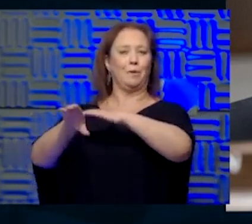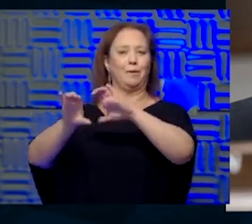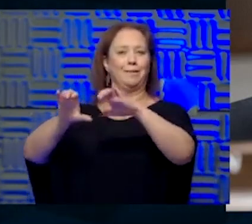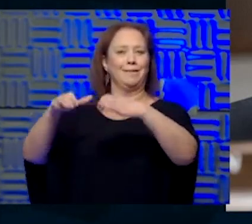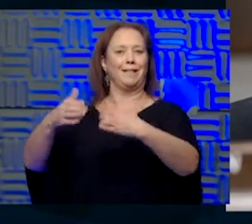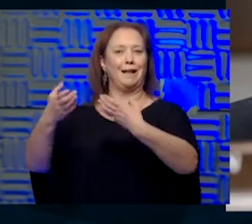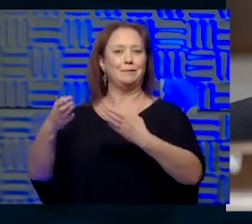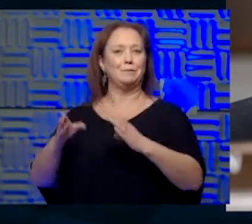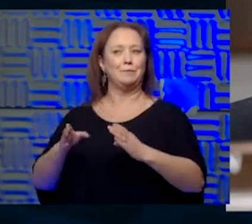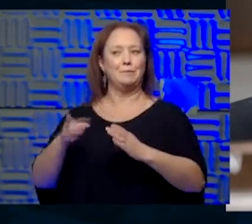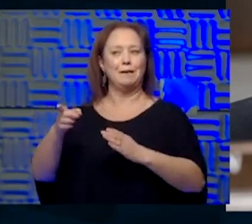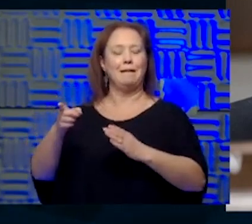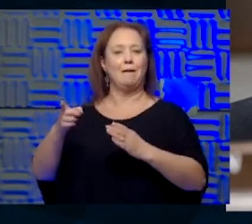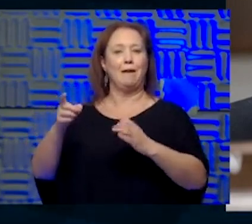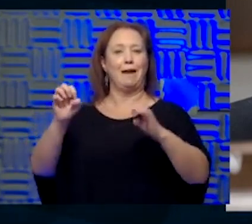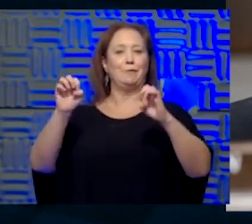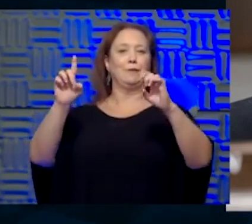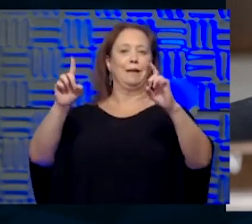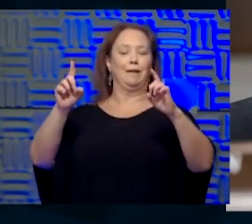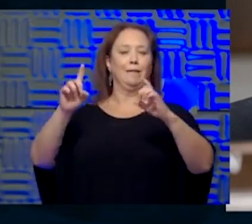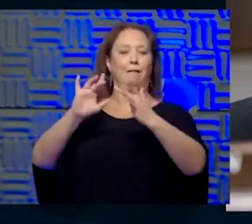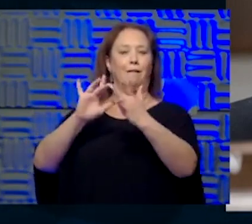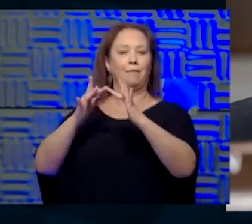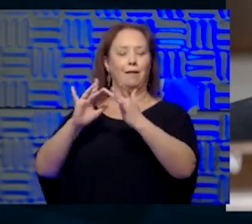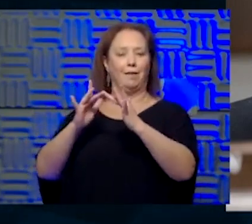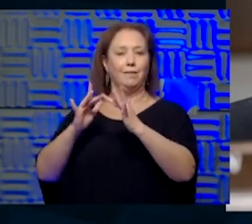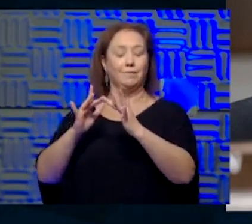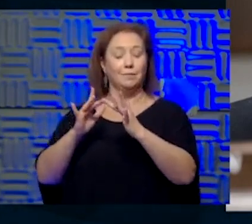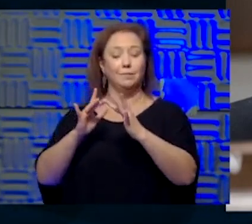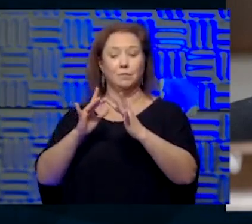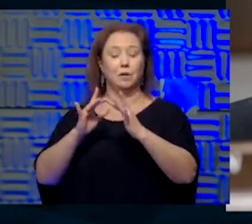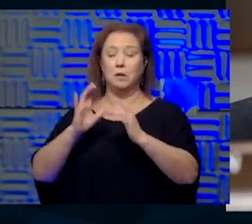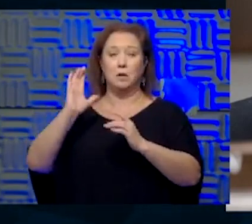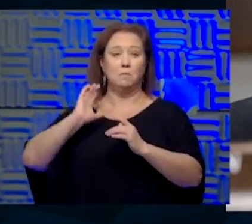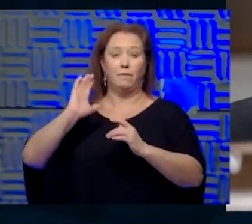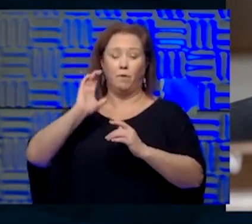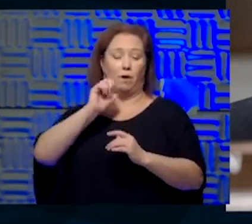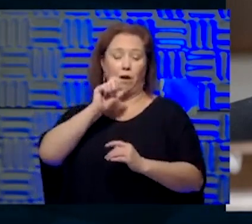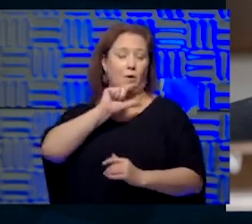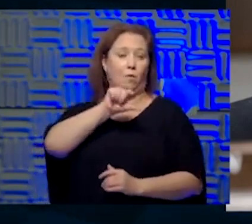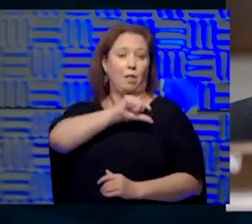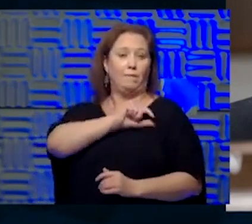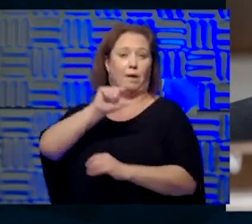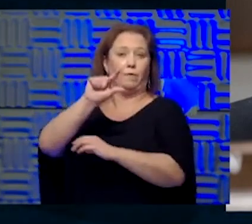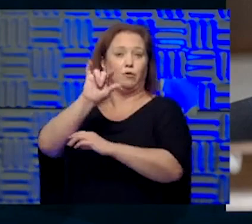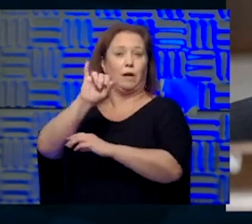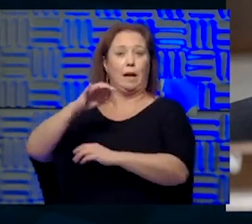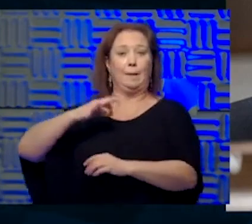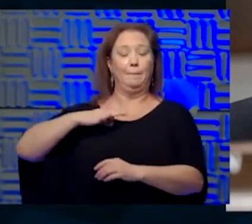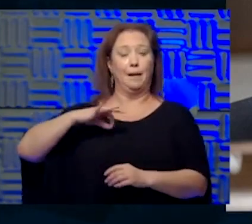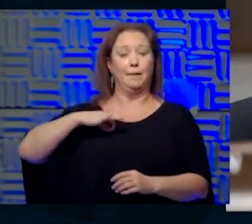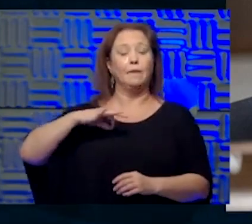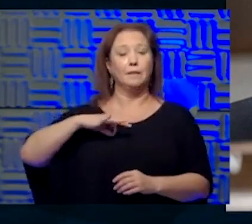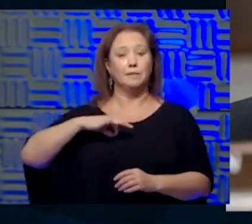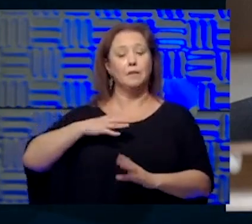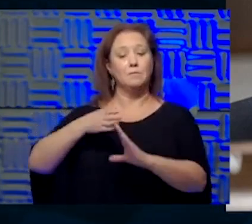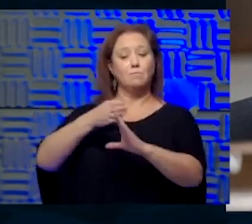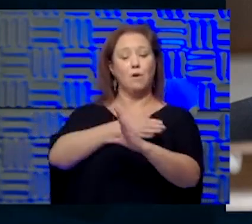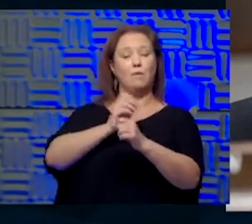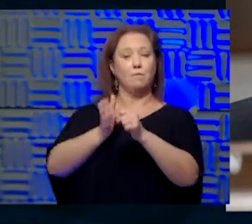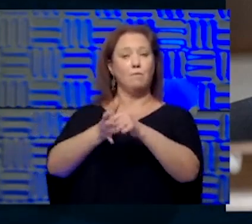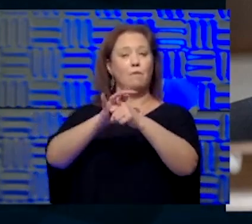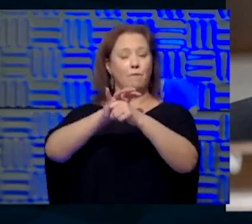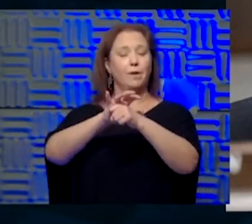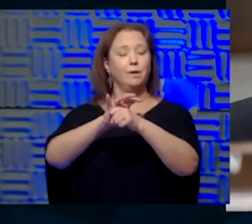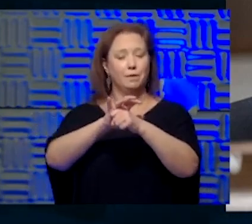are now being educated online. That was something that they wouldn't have qualified for GI benefits prior to this. And so